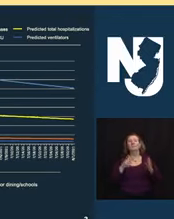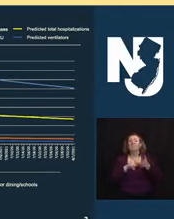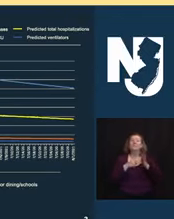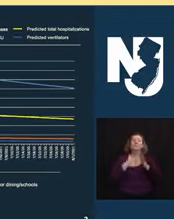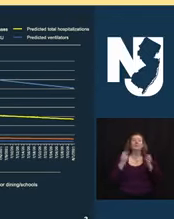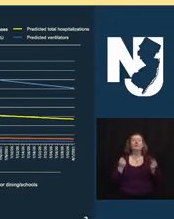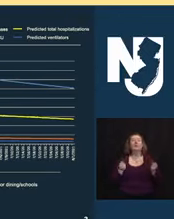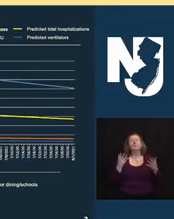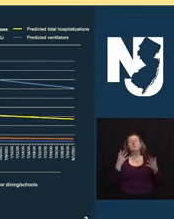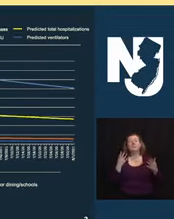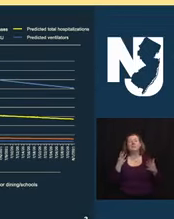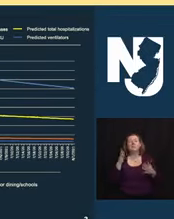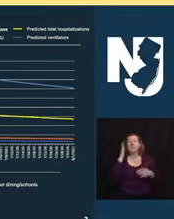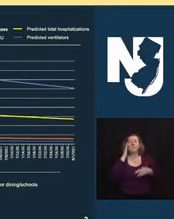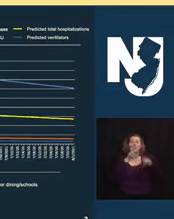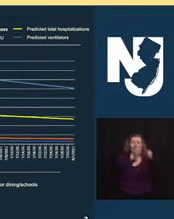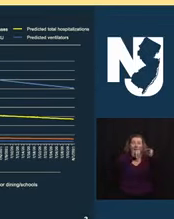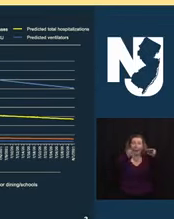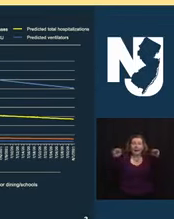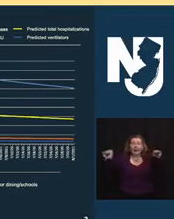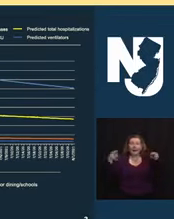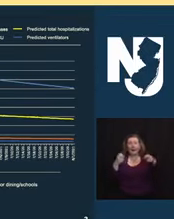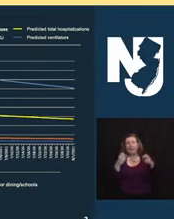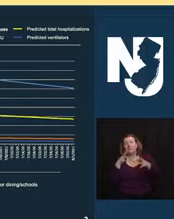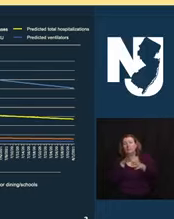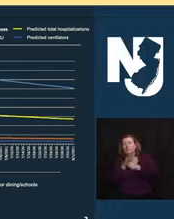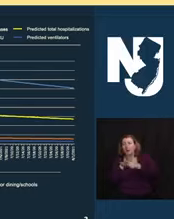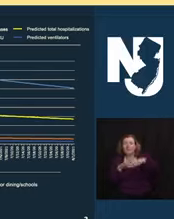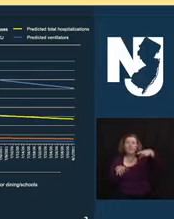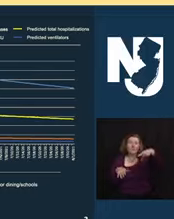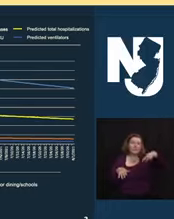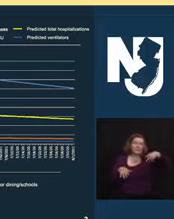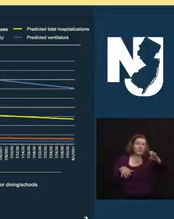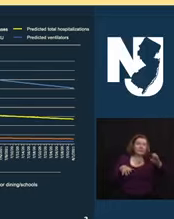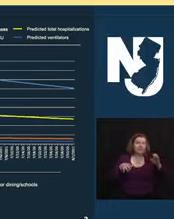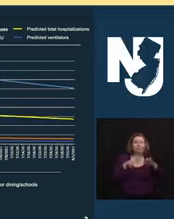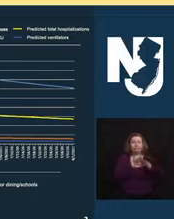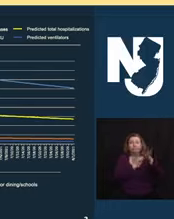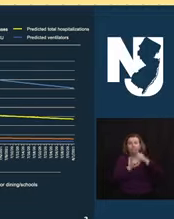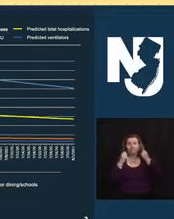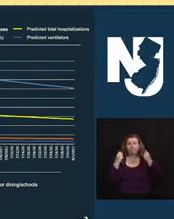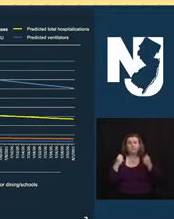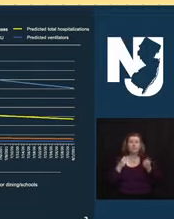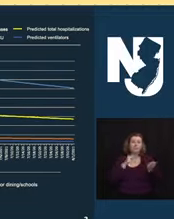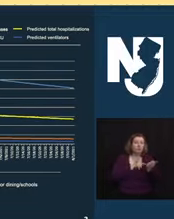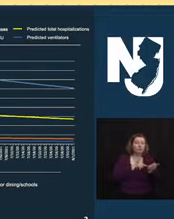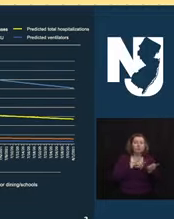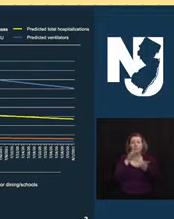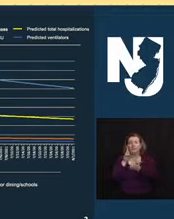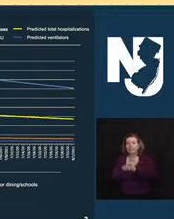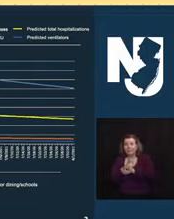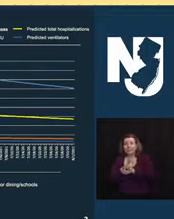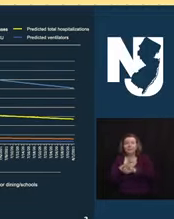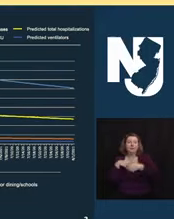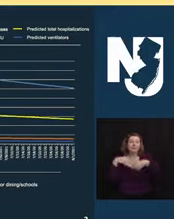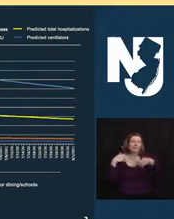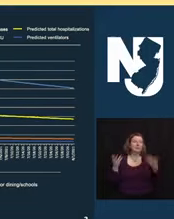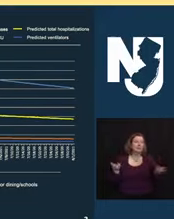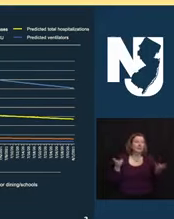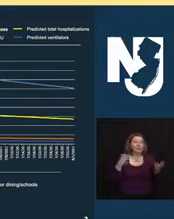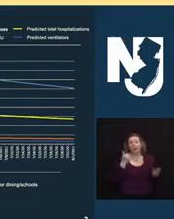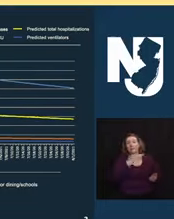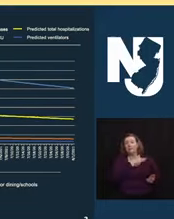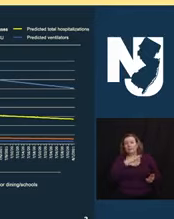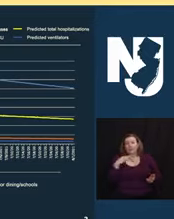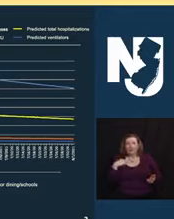remember there are human beings working in these hospitals, treating these patients, doctors, nurses, and support staffs that have been